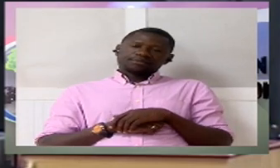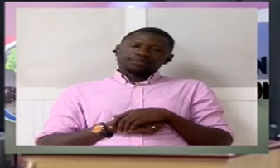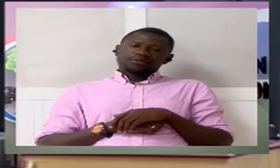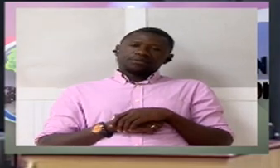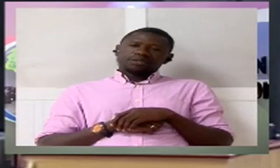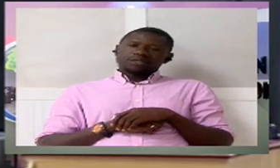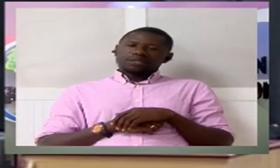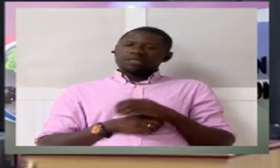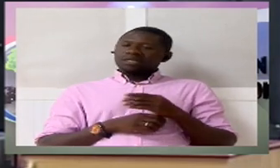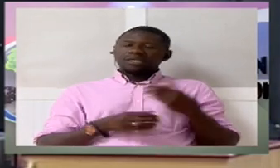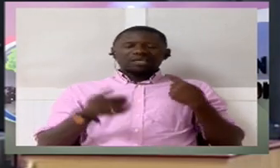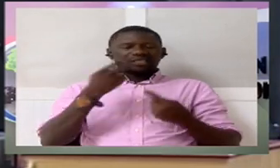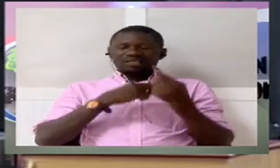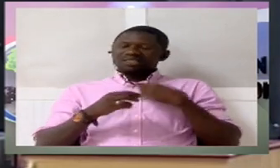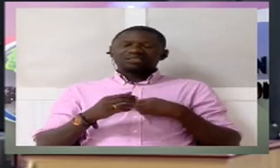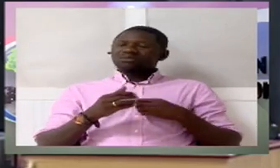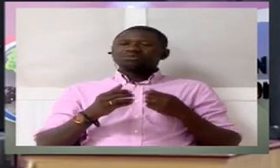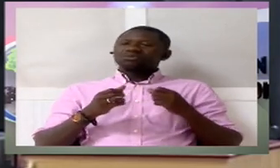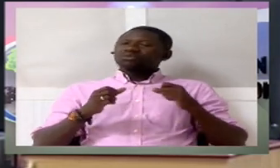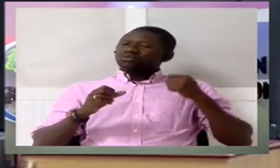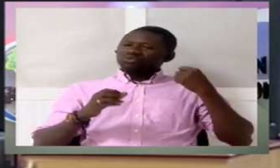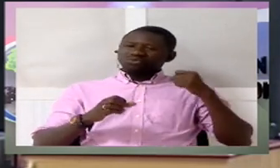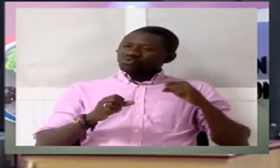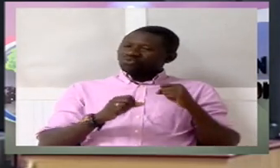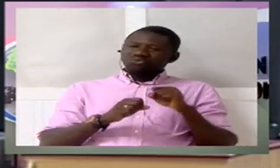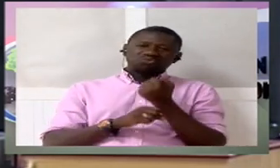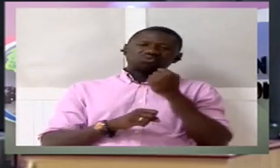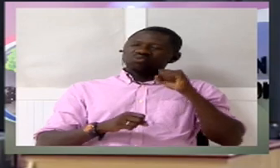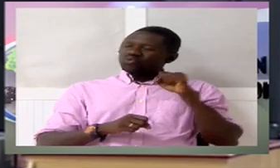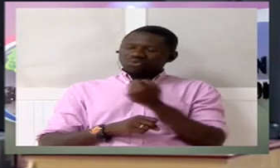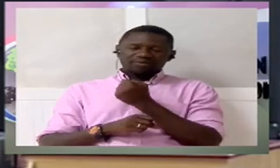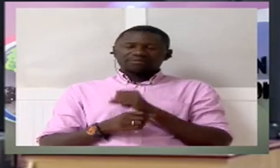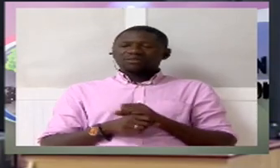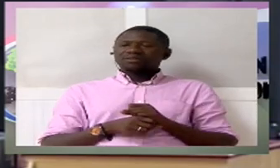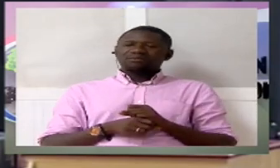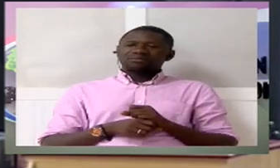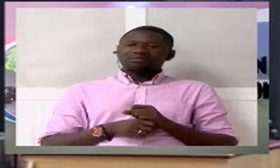came, I got into trouble again. I lost faith.